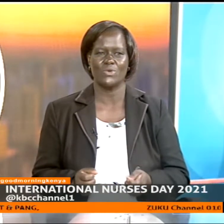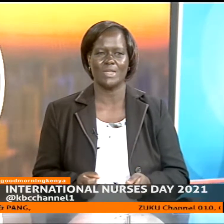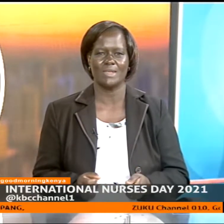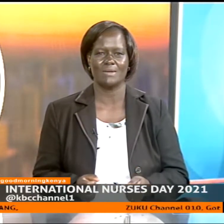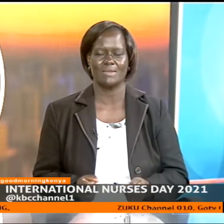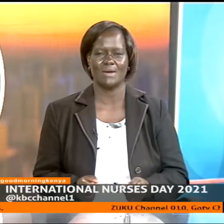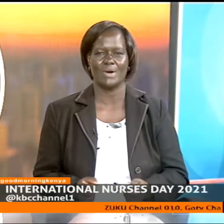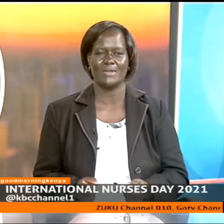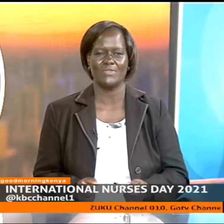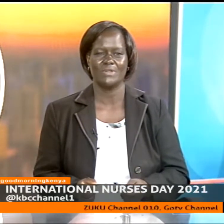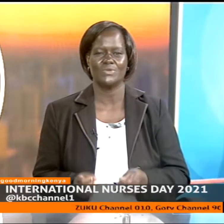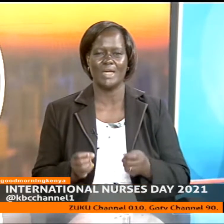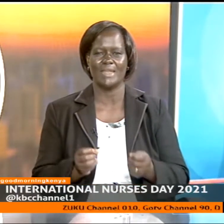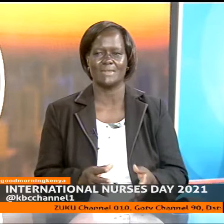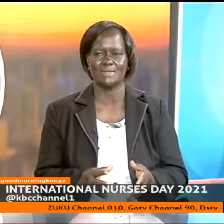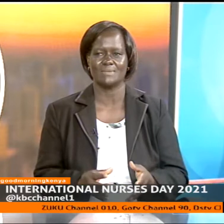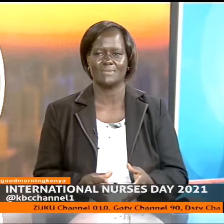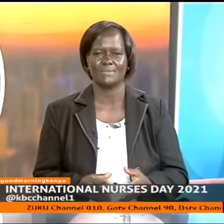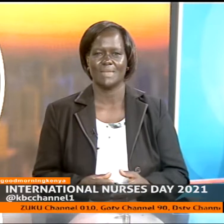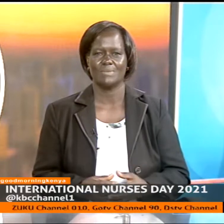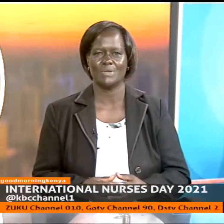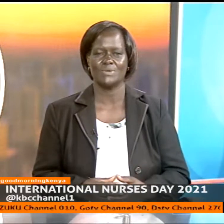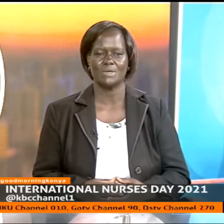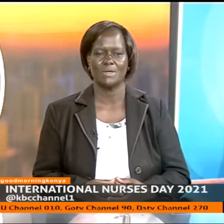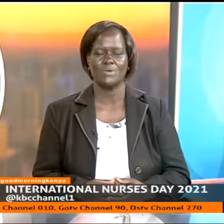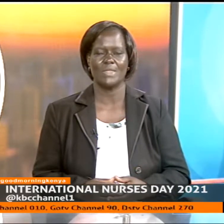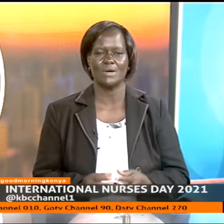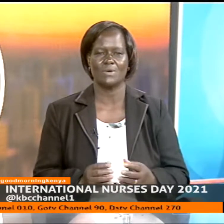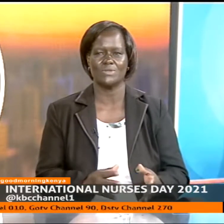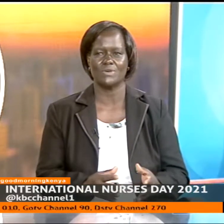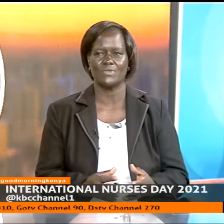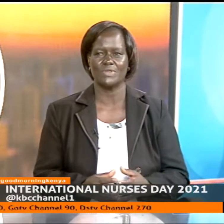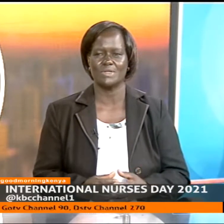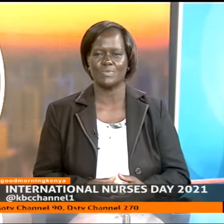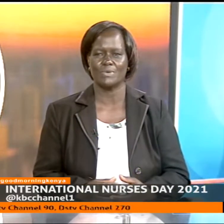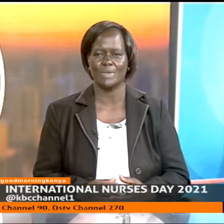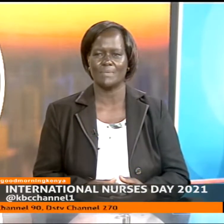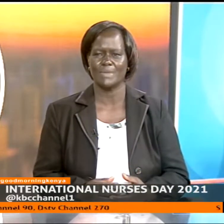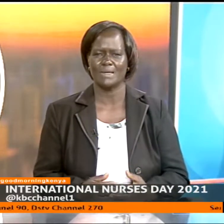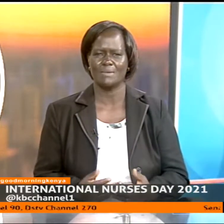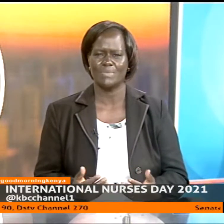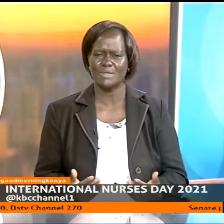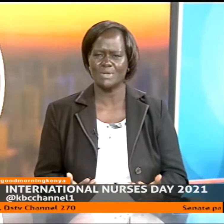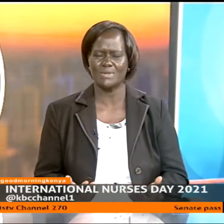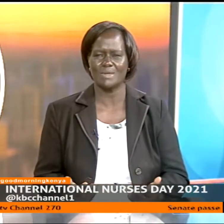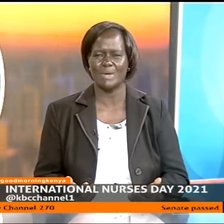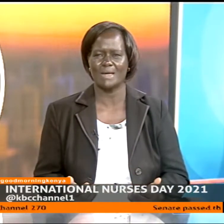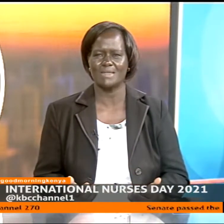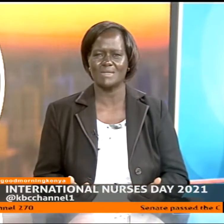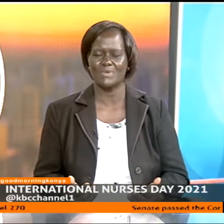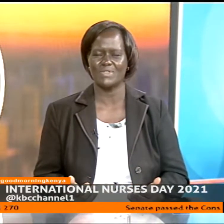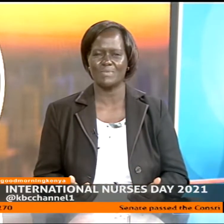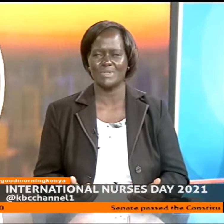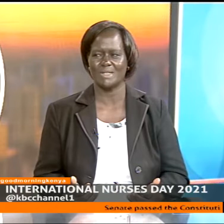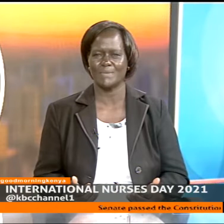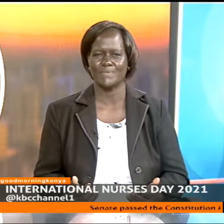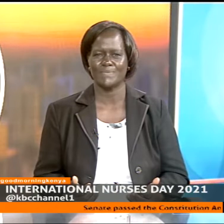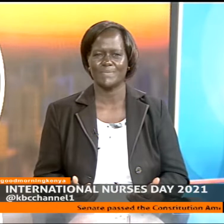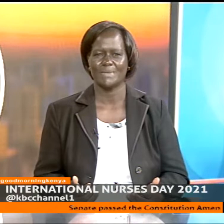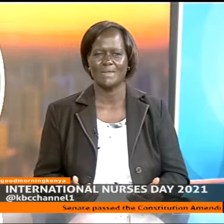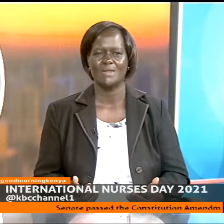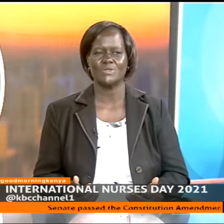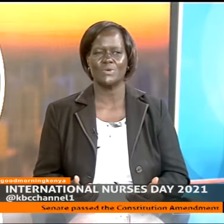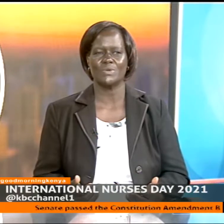pregnant, draw the wife to the nurse because you are the cause of all this problem. But you are not the mechanism of the